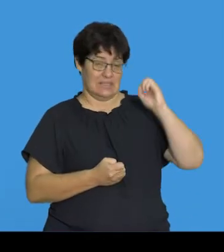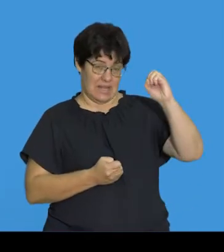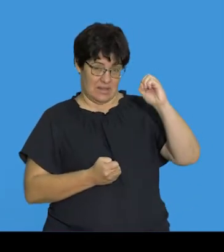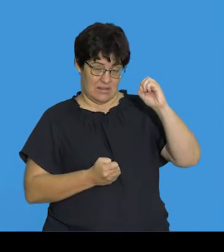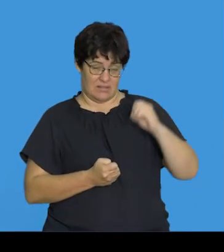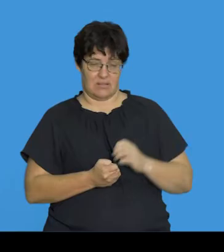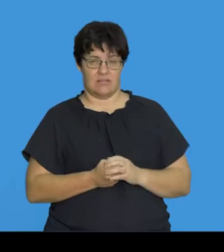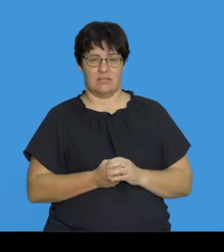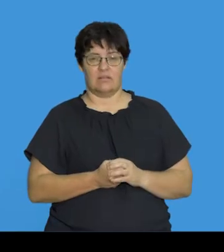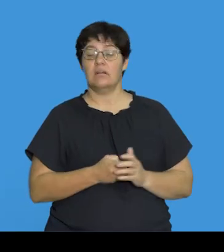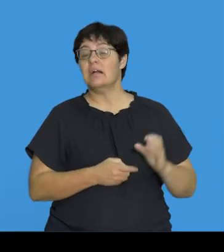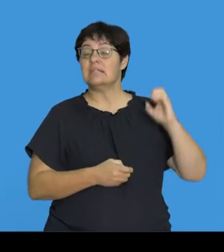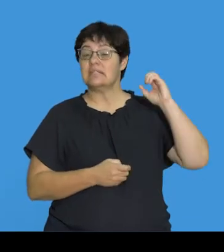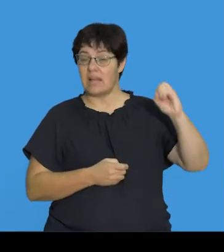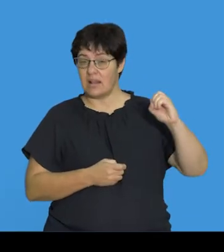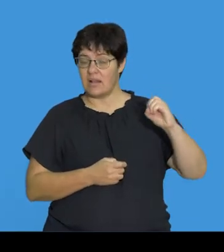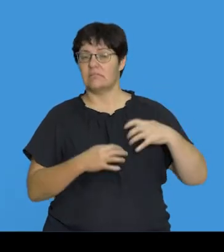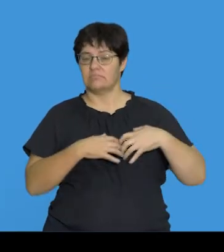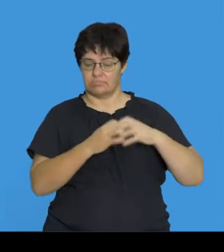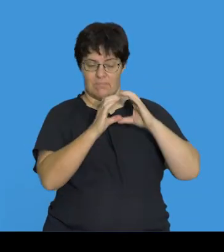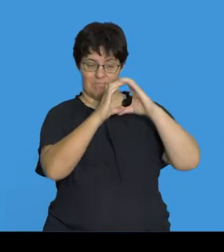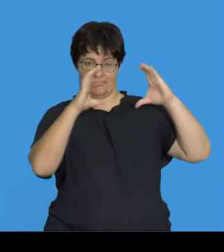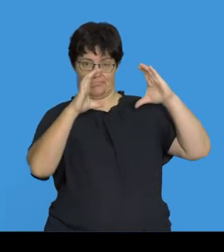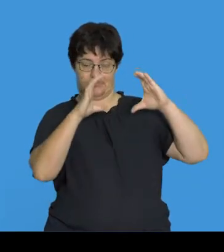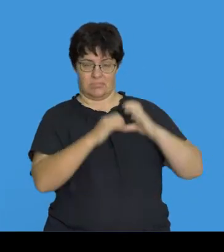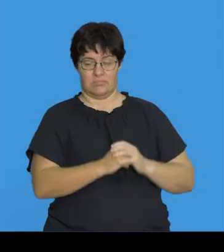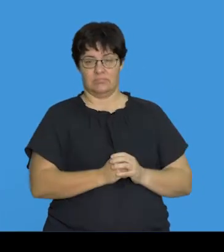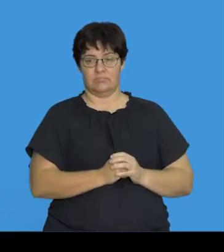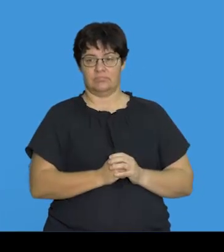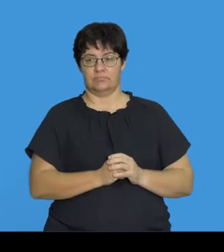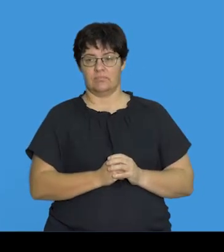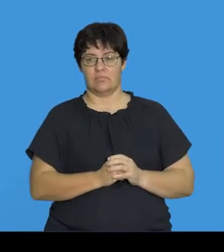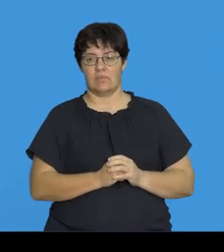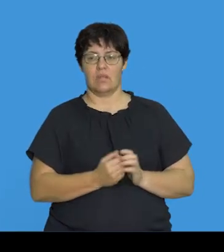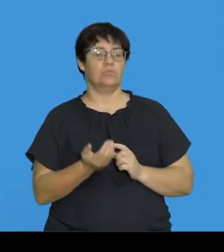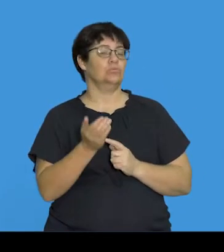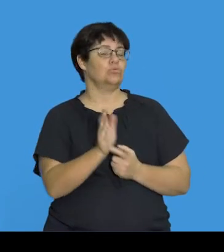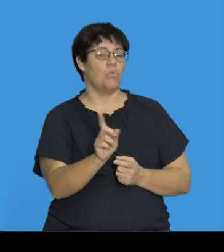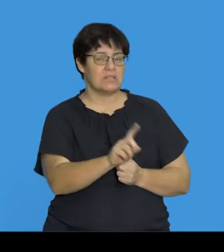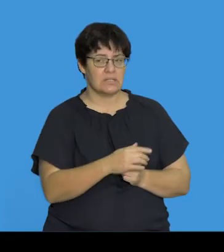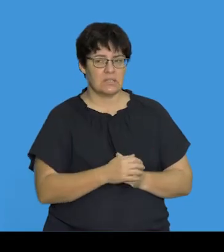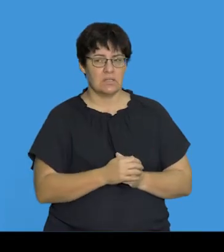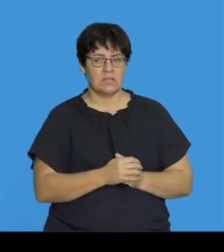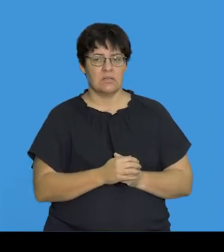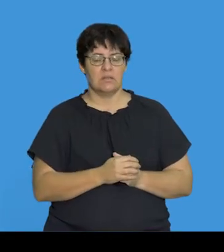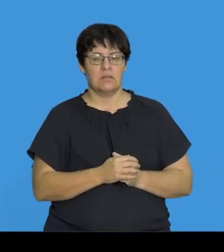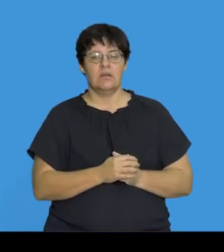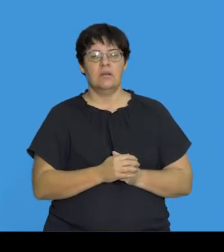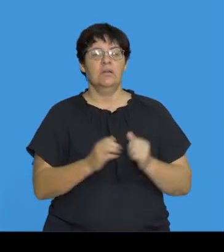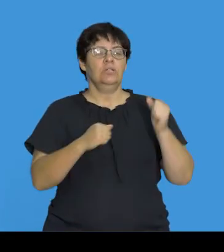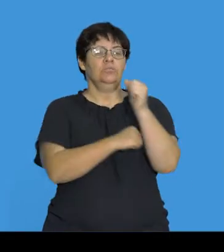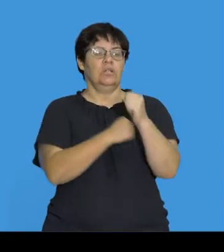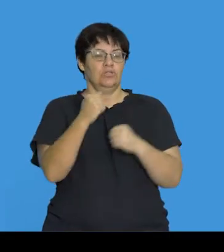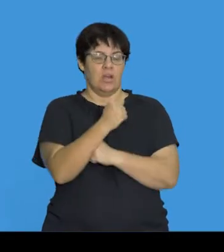cell, and that cell has been enlarged, and it's indicating that we're now in